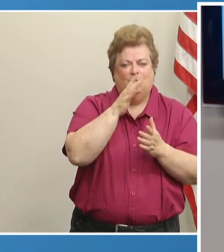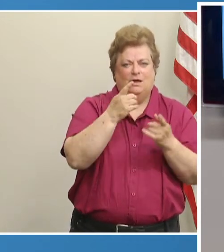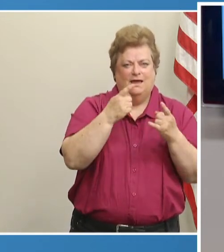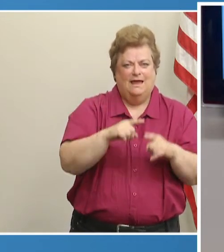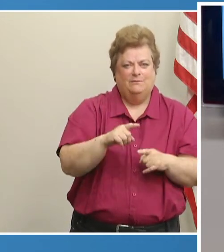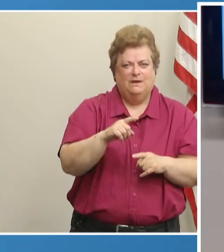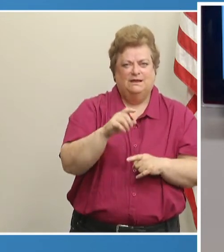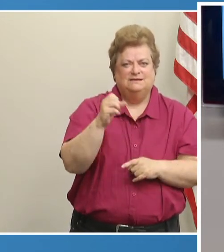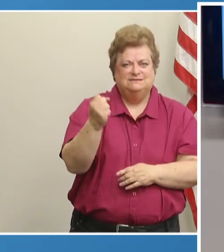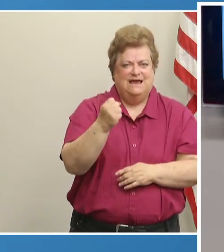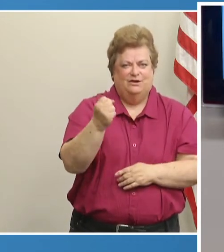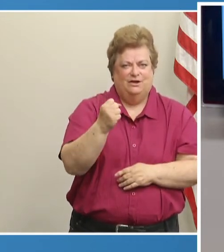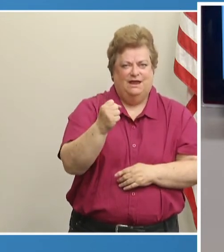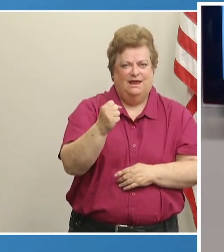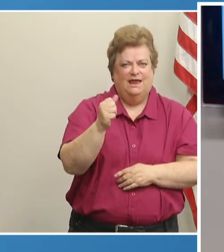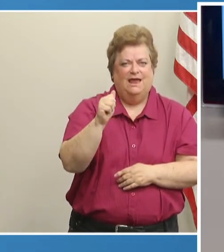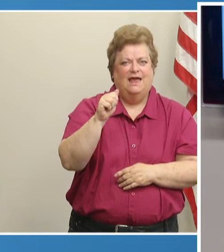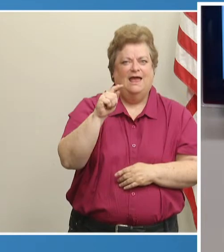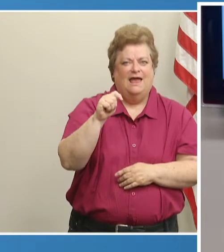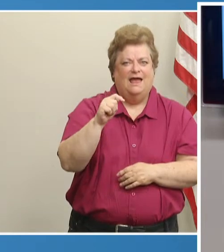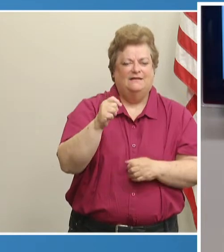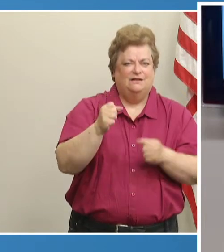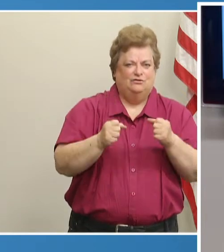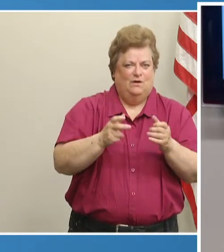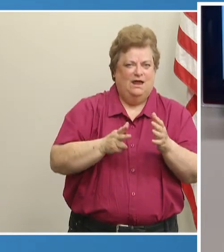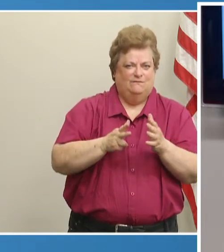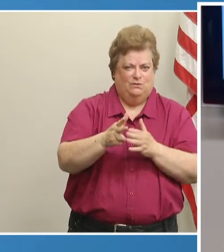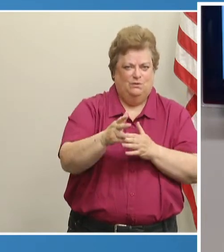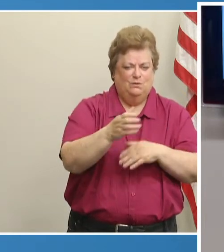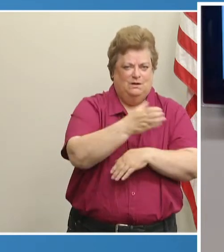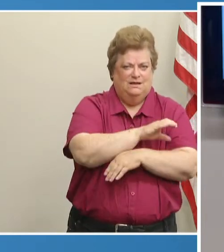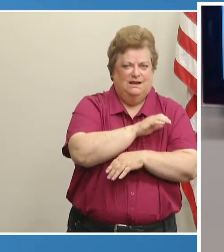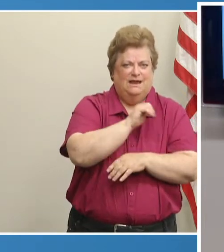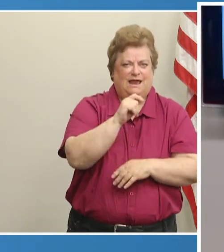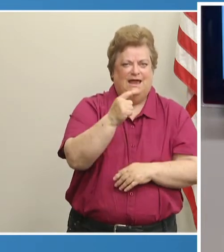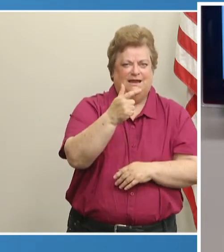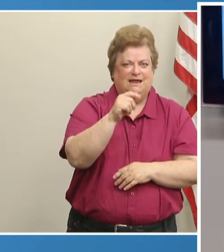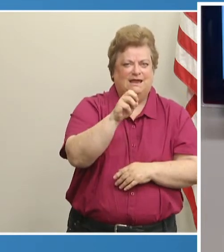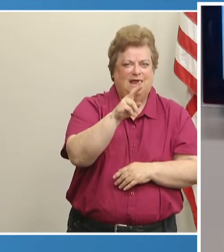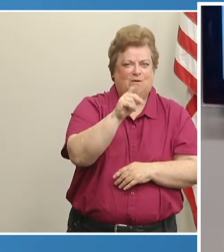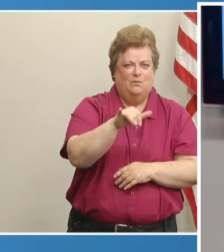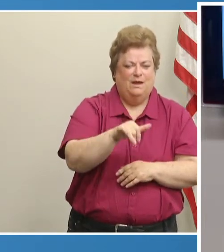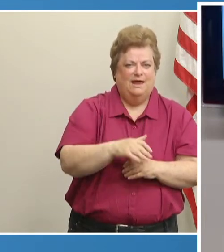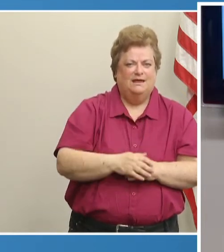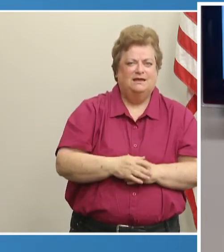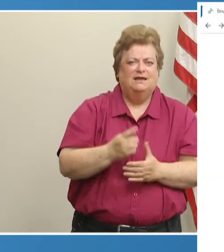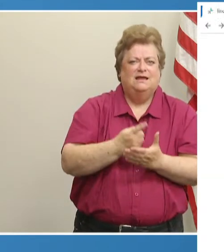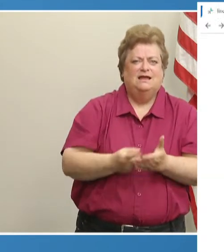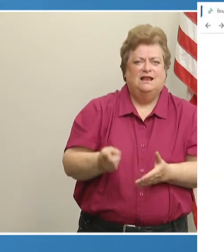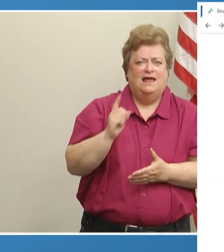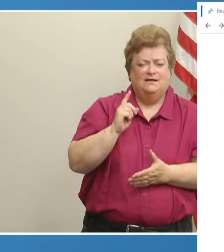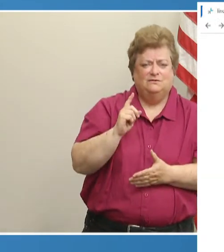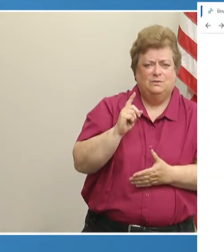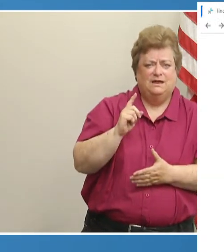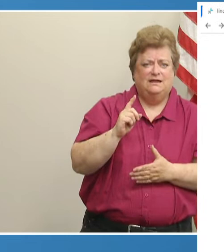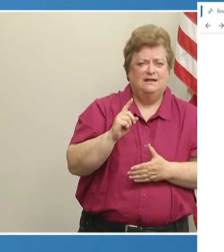on Saturday at the drive-through clinic at Gateway Mall. Last week, the COVID